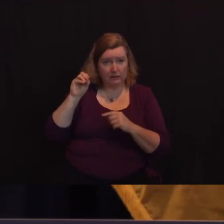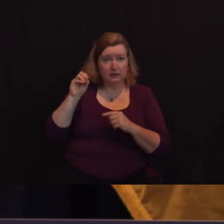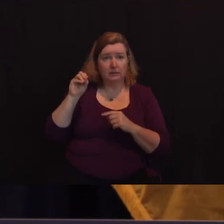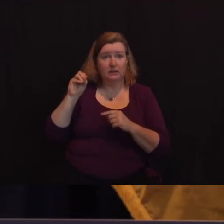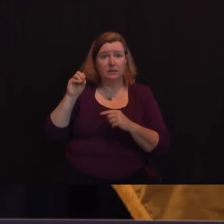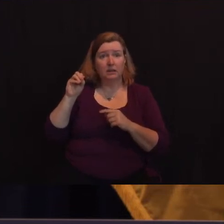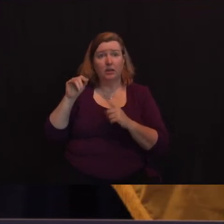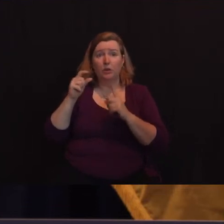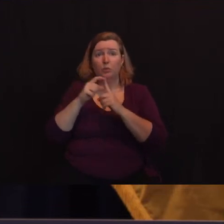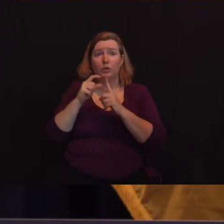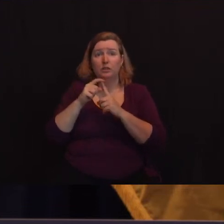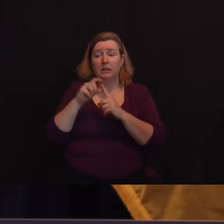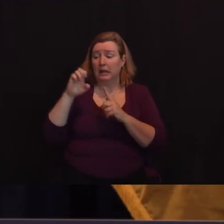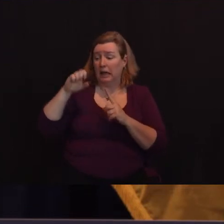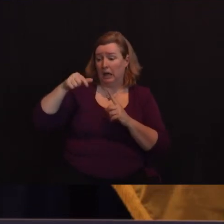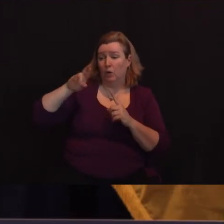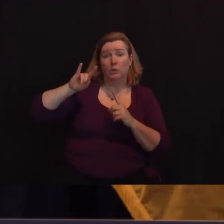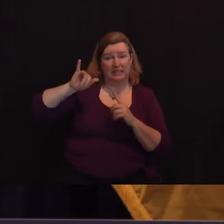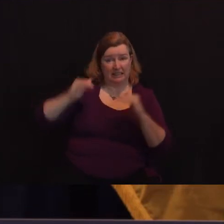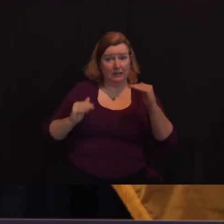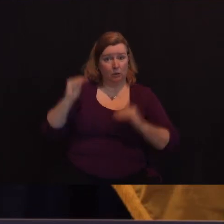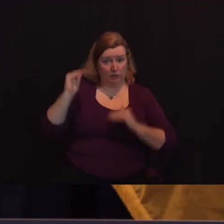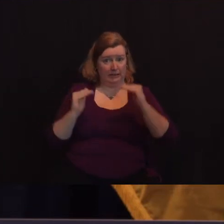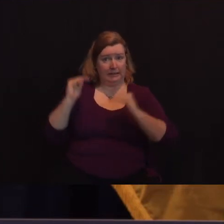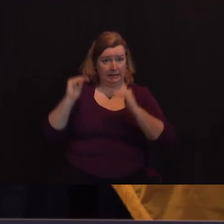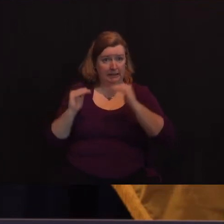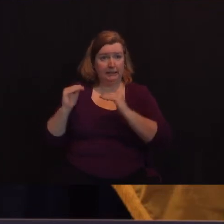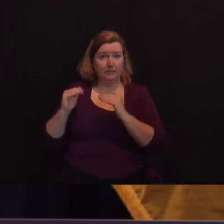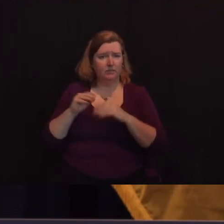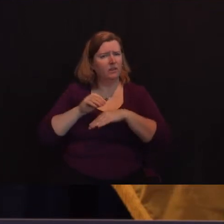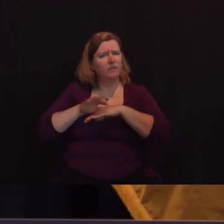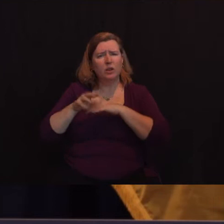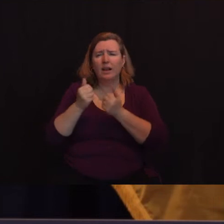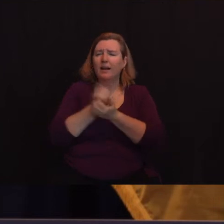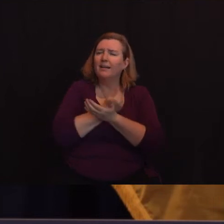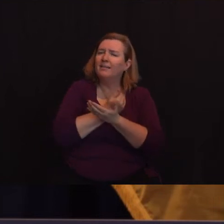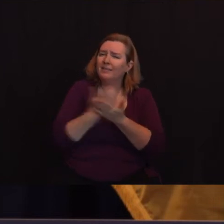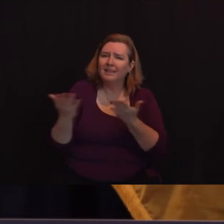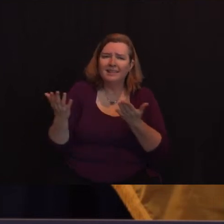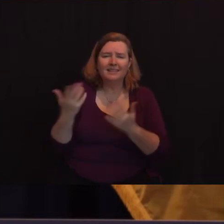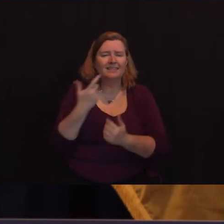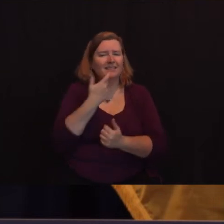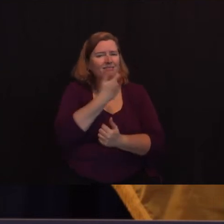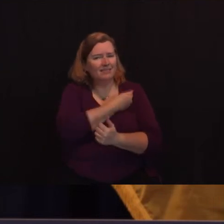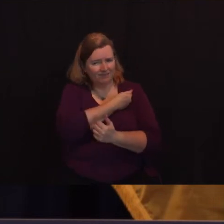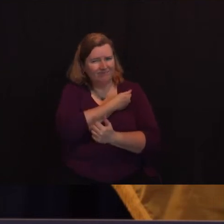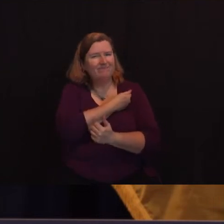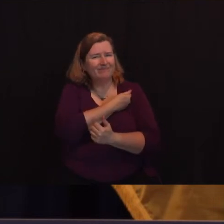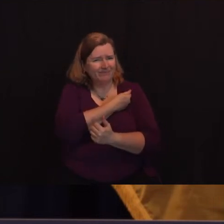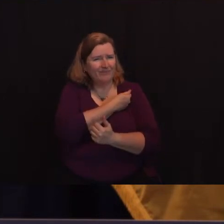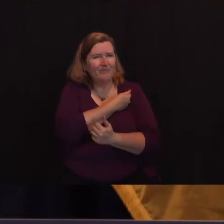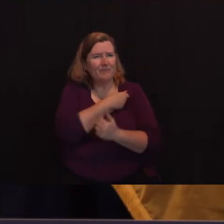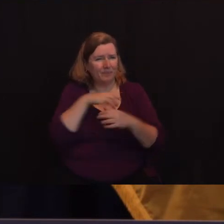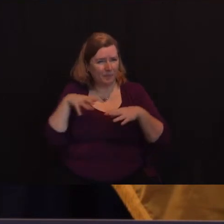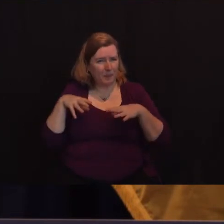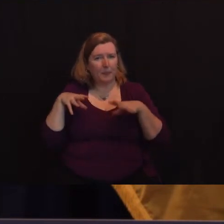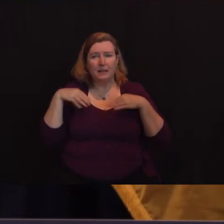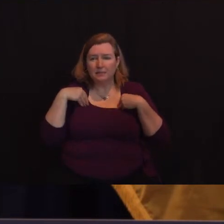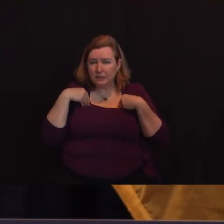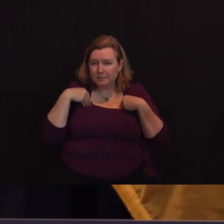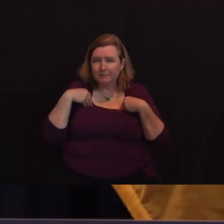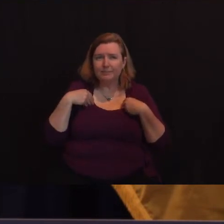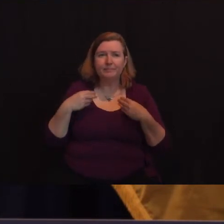runs through all of the health realities that we're dealing with, including the vaccination rollout, which overall has been